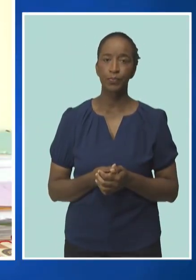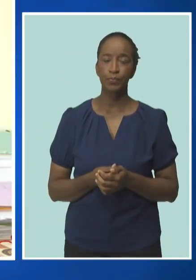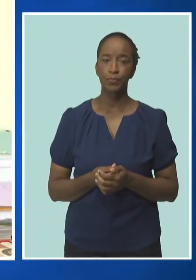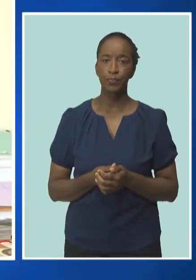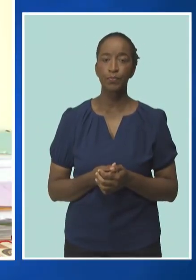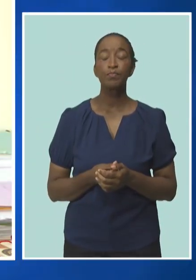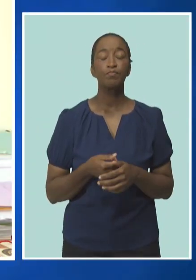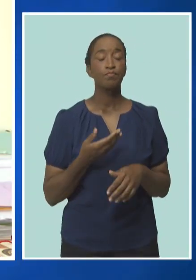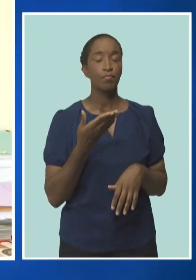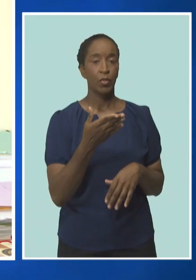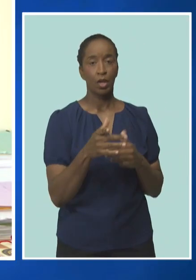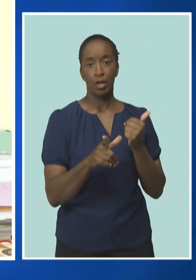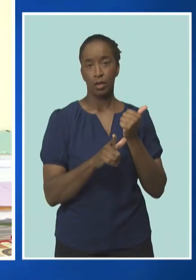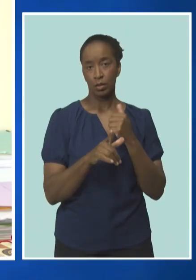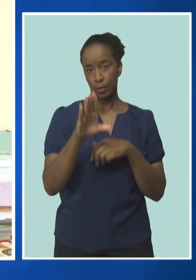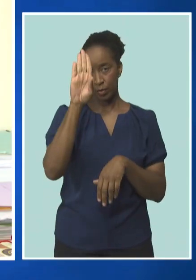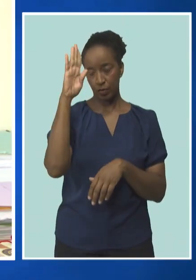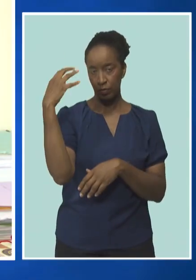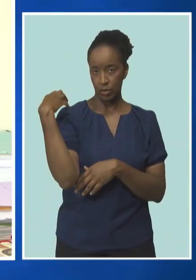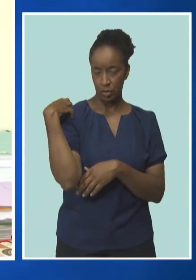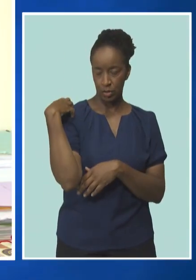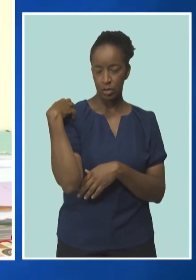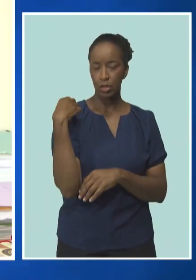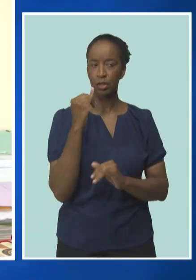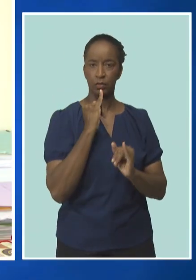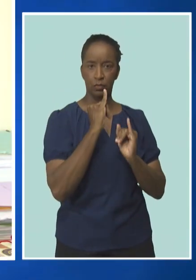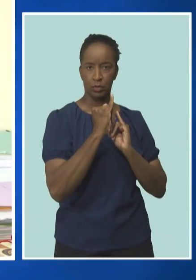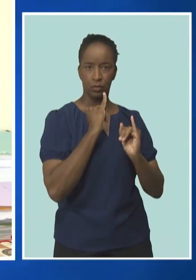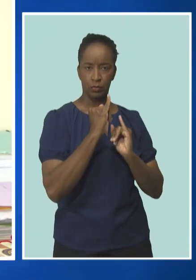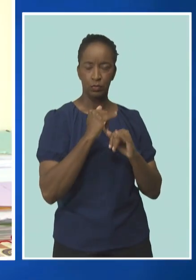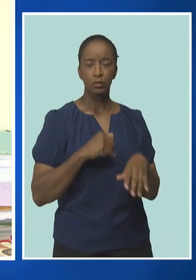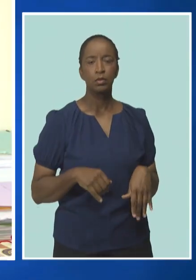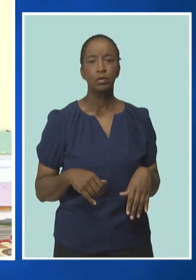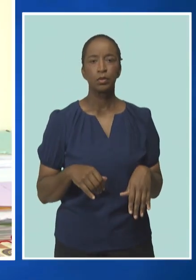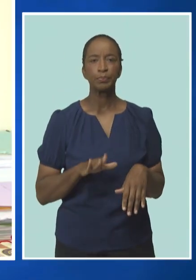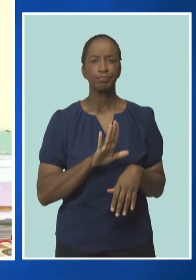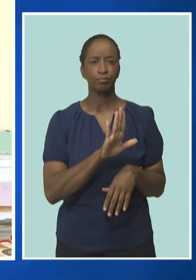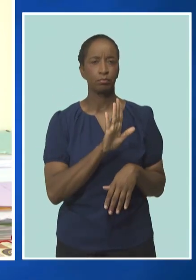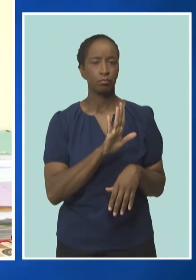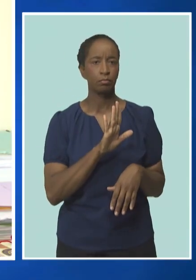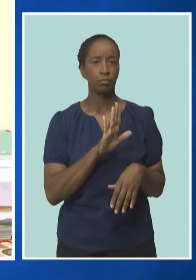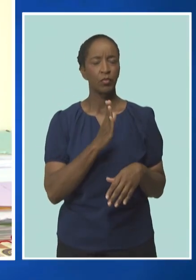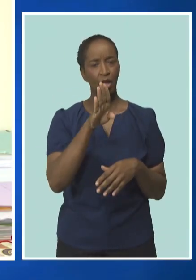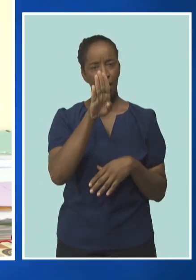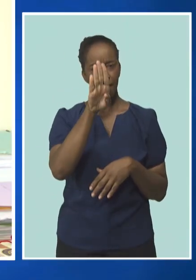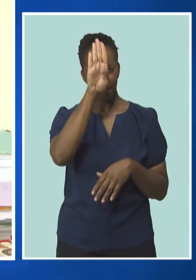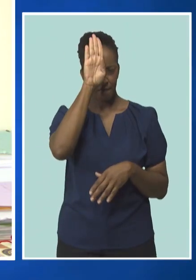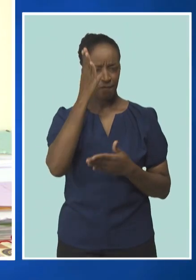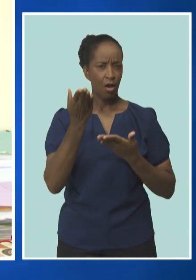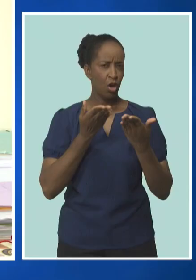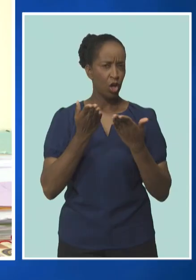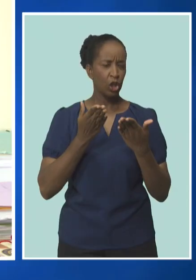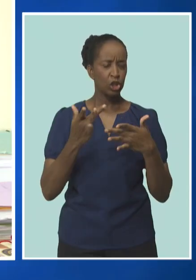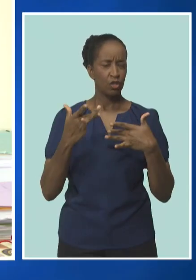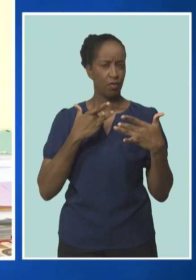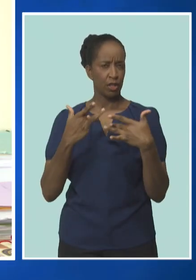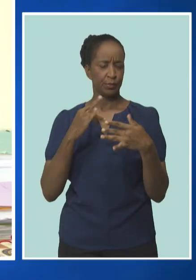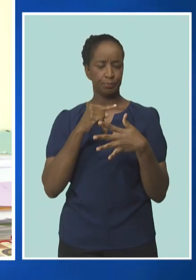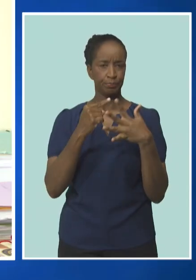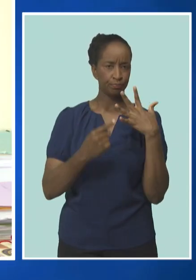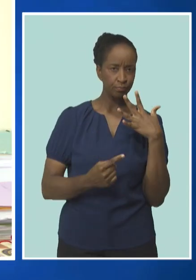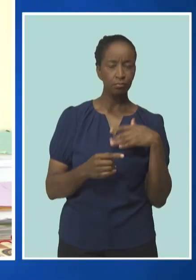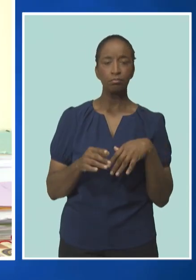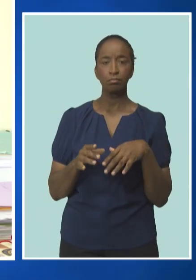exclusive interview with Deputy Fire Chief Henderson Patrick, he spoke to some of the issues that the fire service encounters, which are not only in